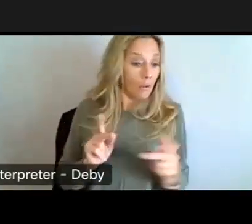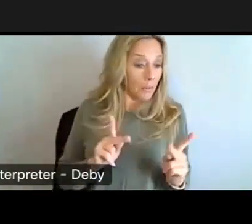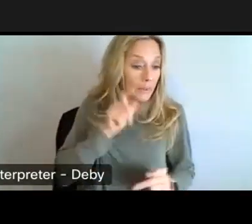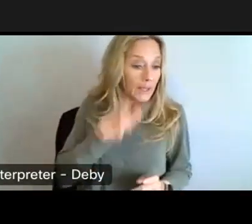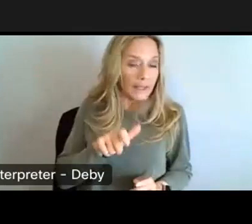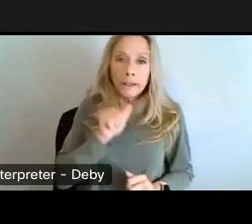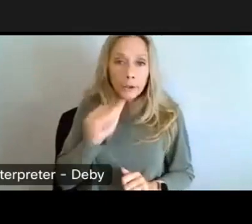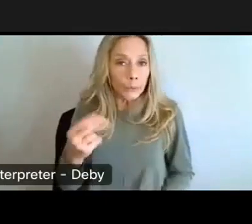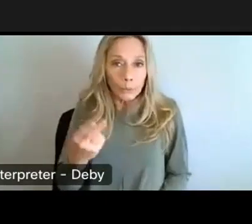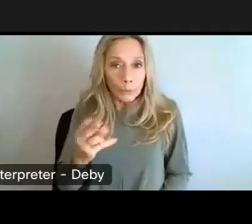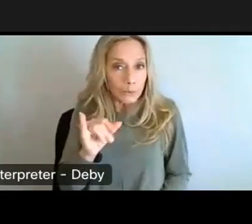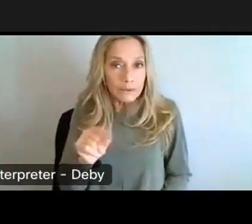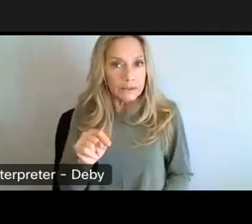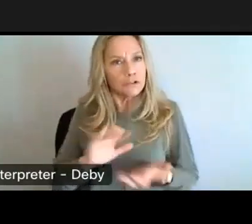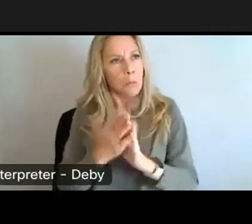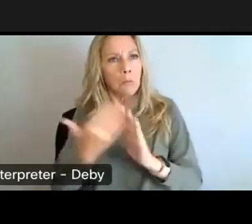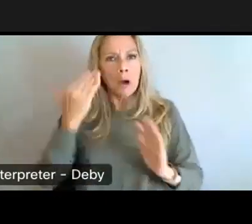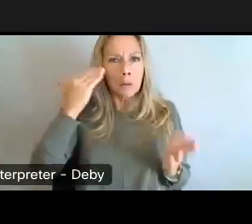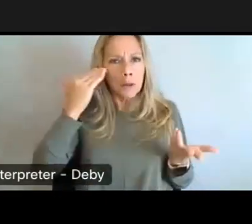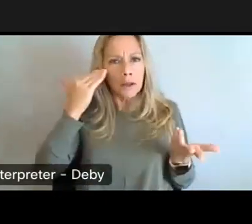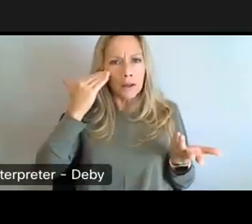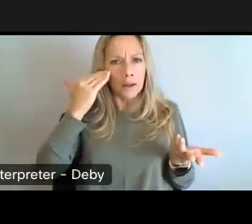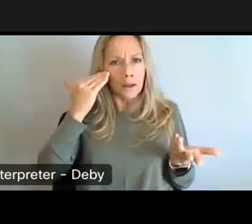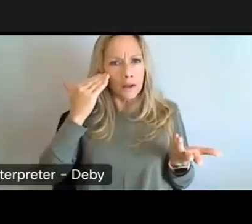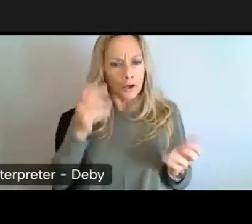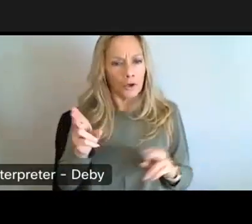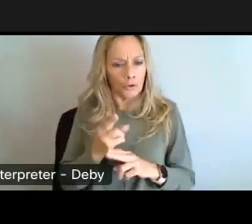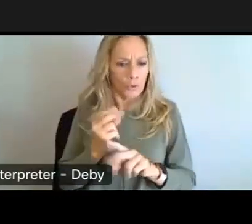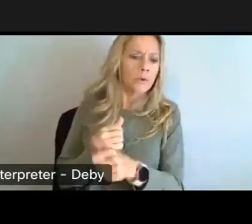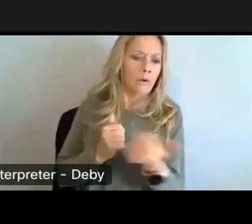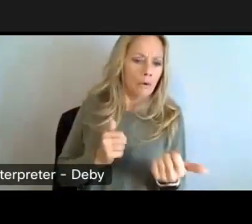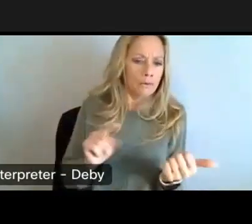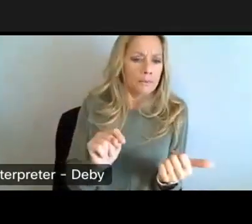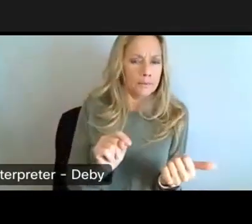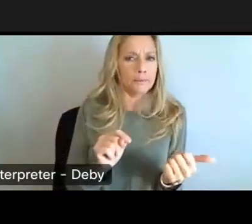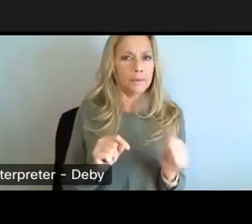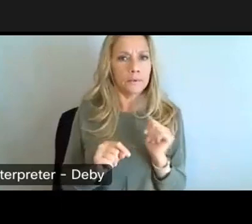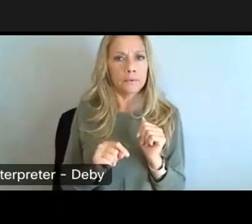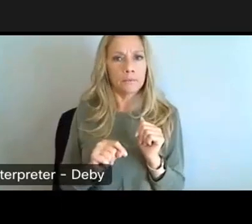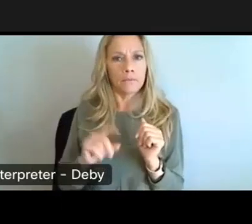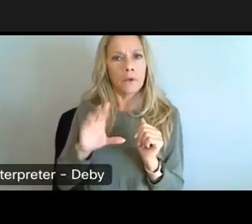So I think it's just being aware of what disabilities could be in and around the office, and then just making sure